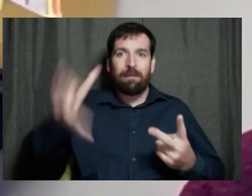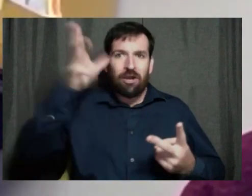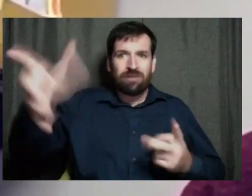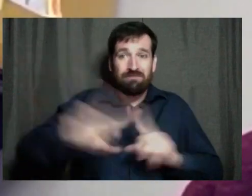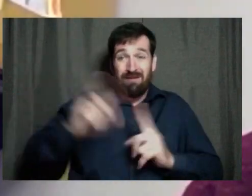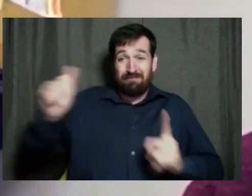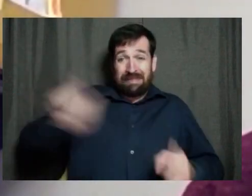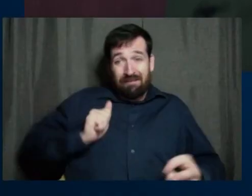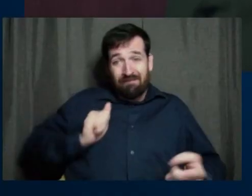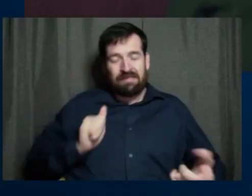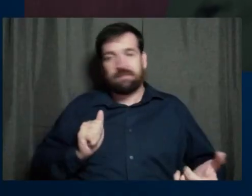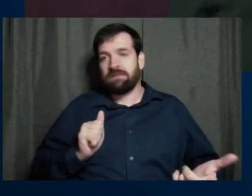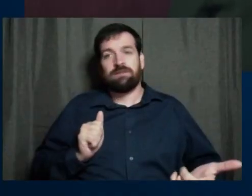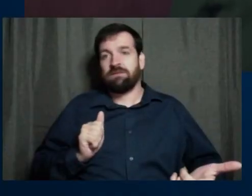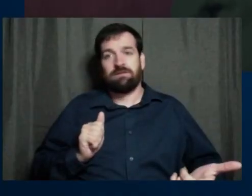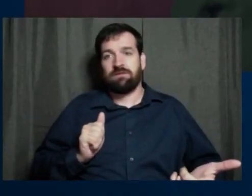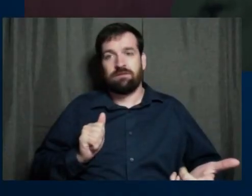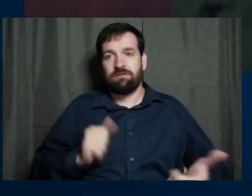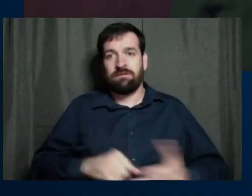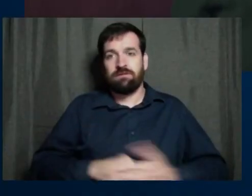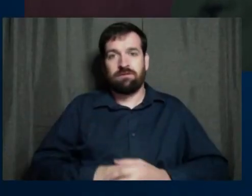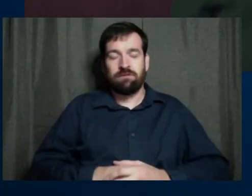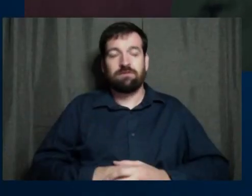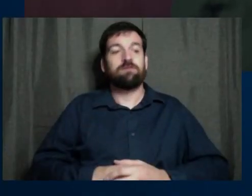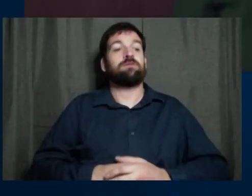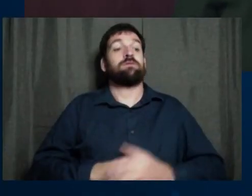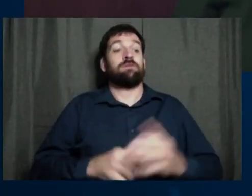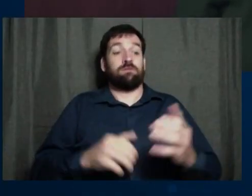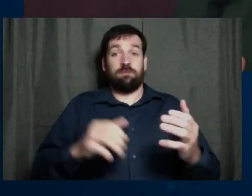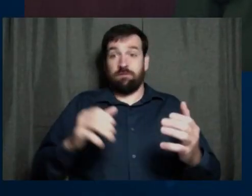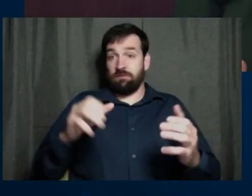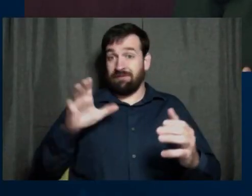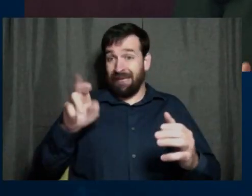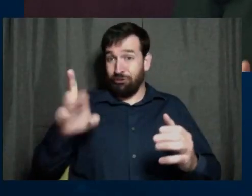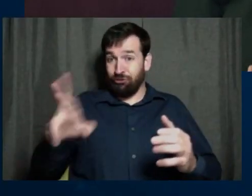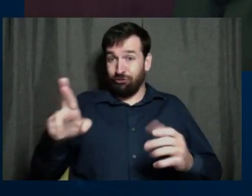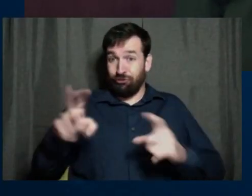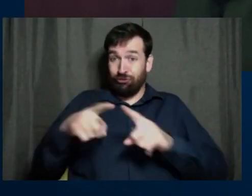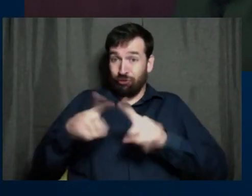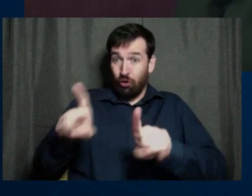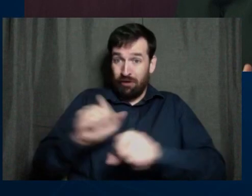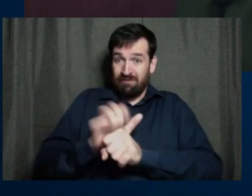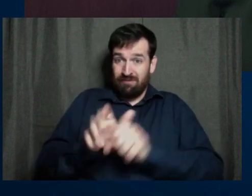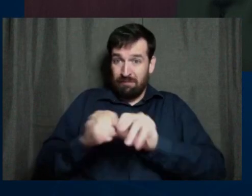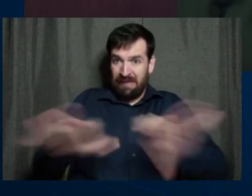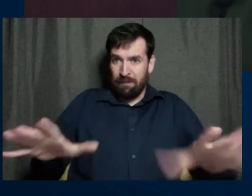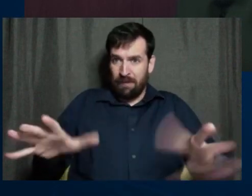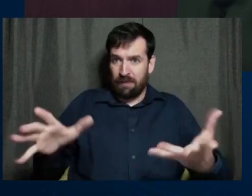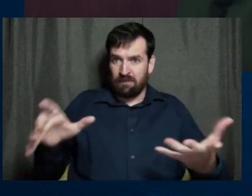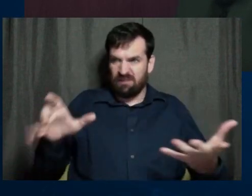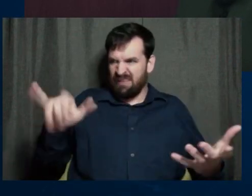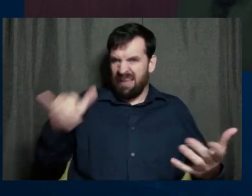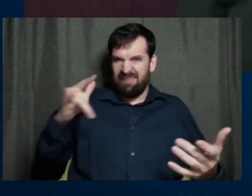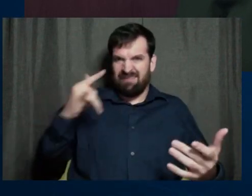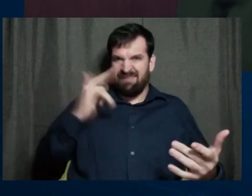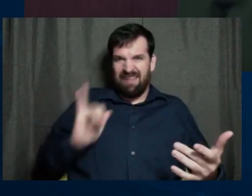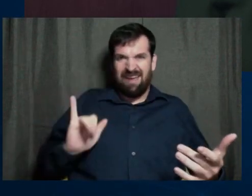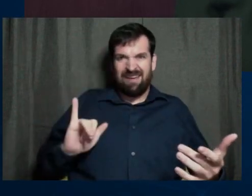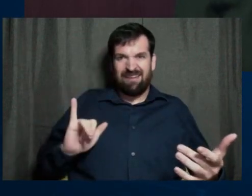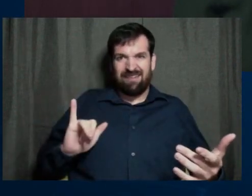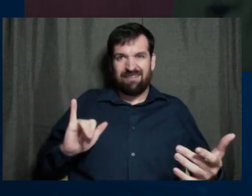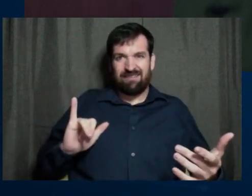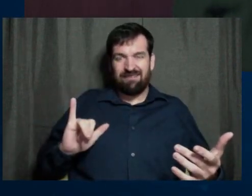yourself. So you go through cancer during a pandemic. I have to ask you, what was that like, that added